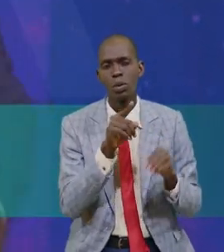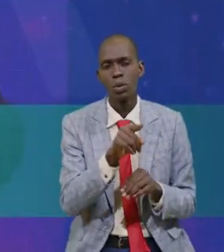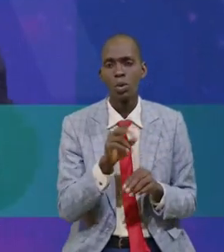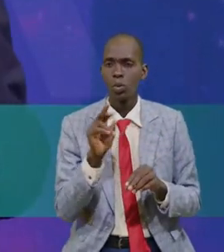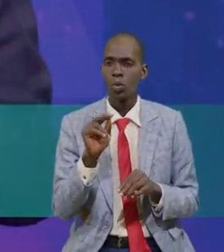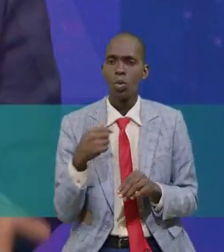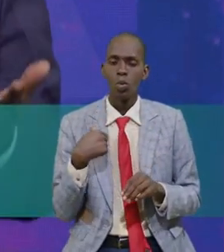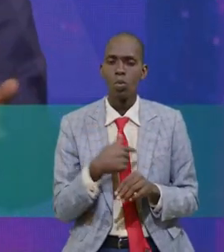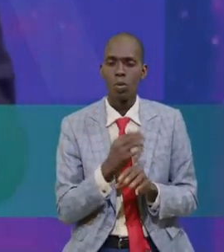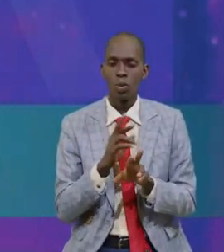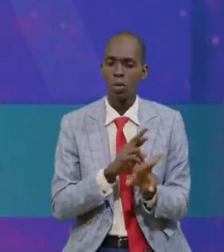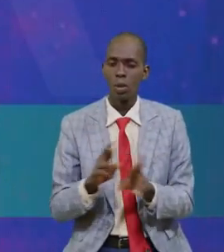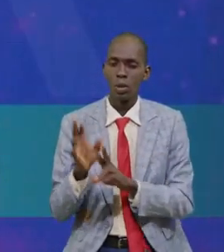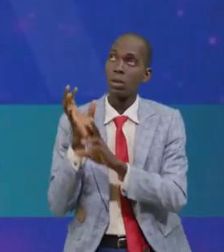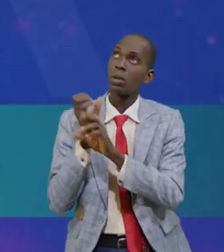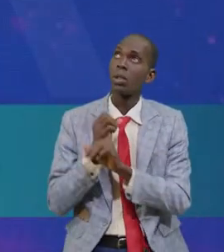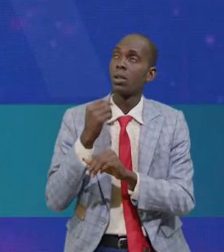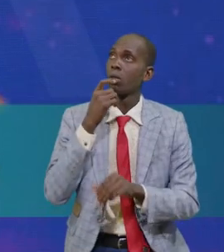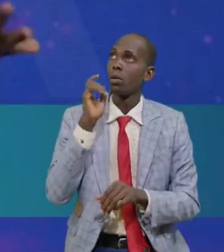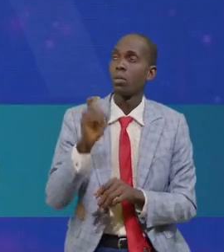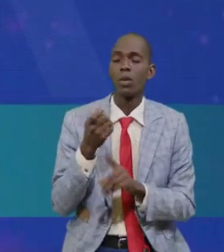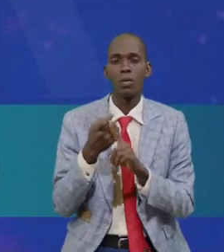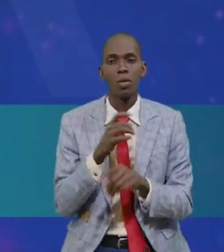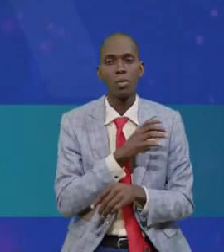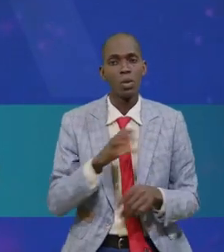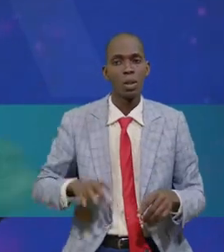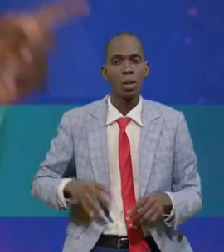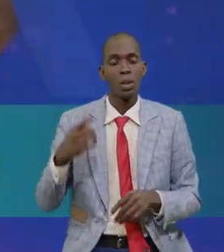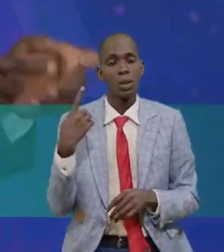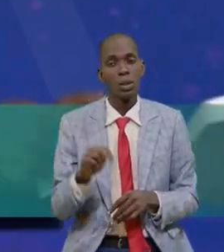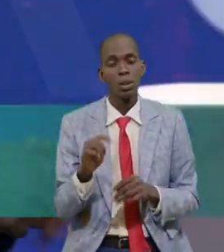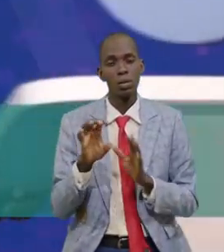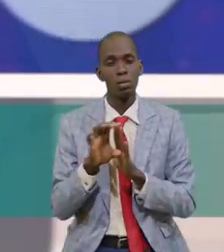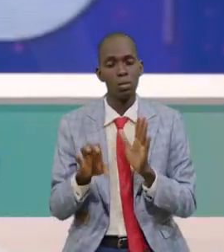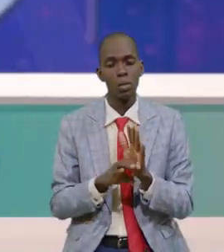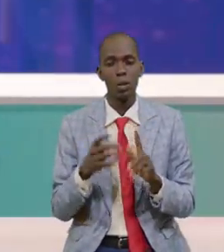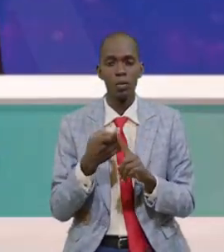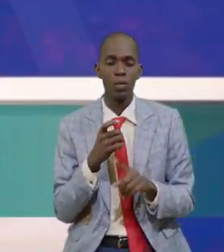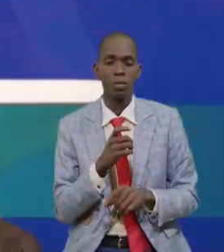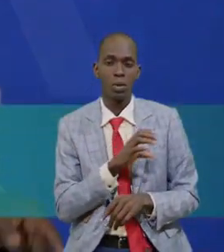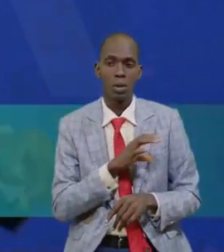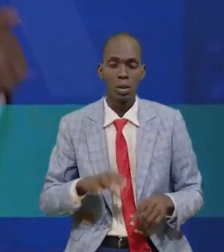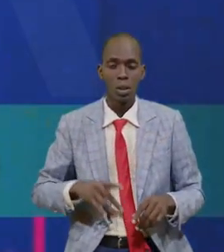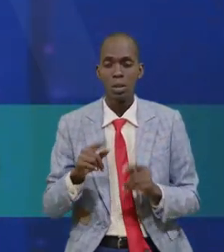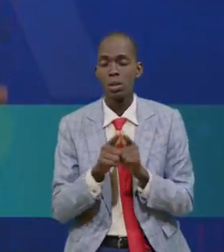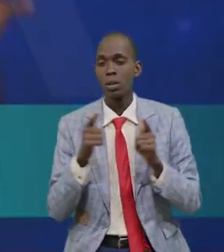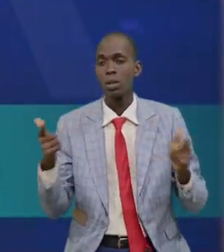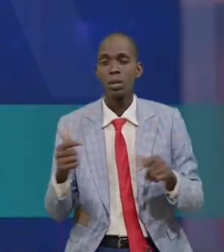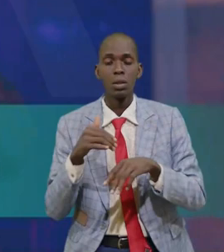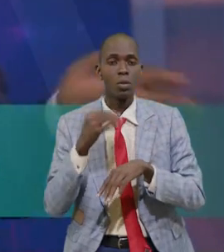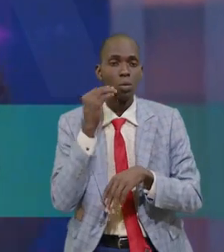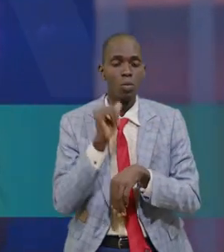mandate. We have the mandate from Christ, the commandment from Christ, the great commission from Christ, and it